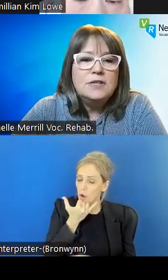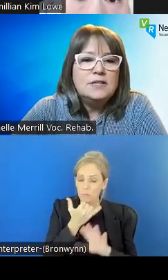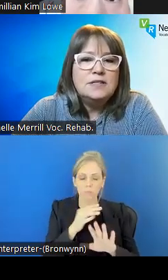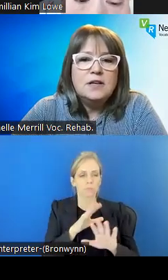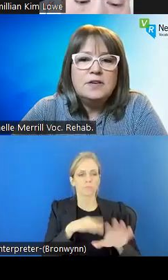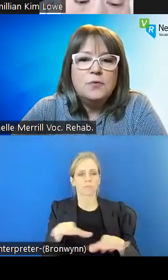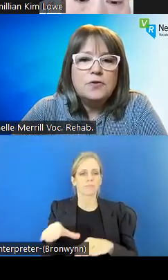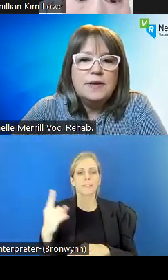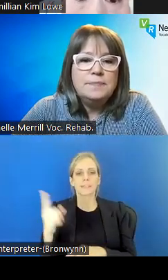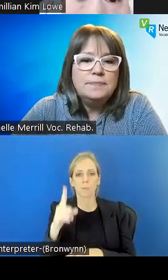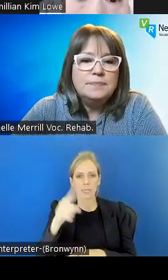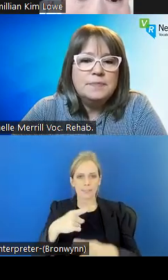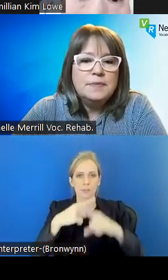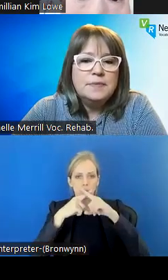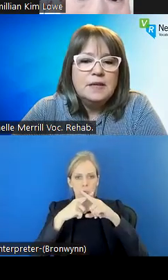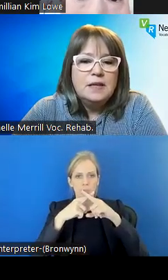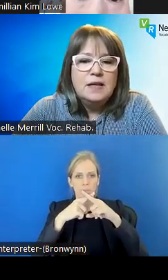So this is the 4th one.